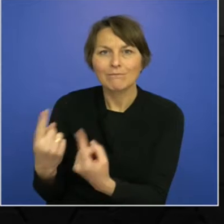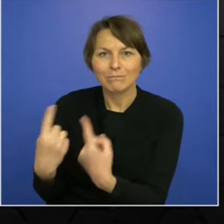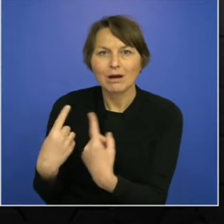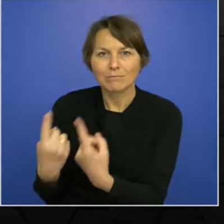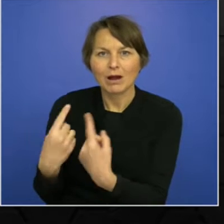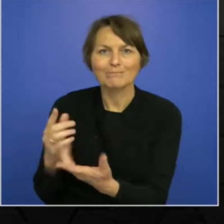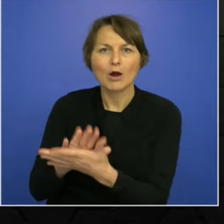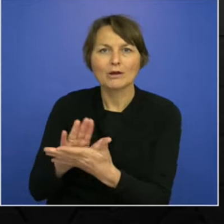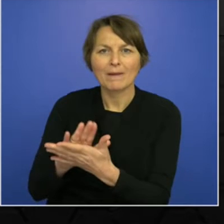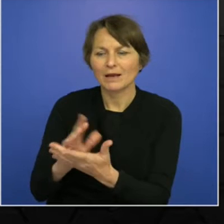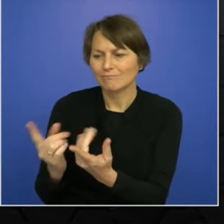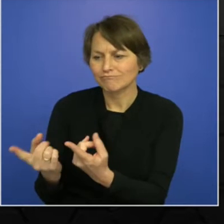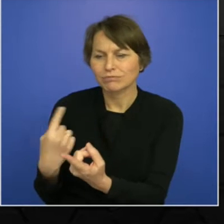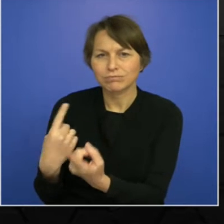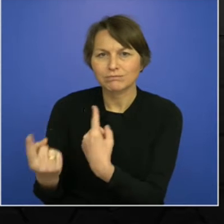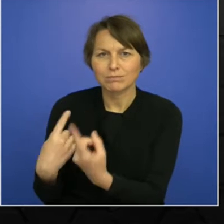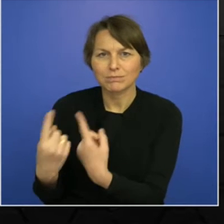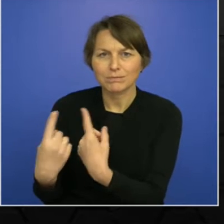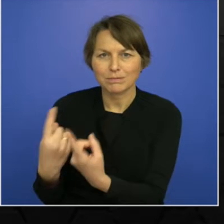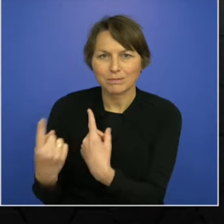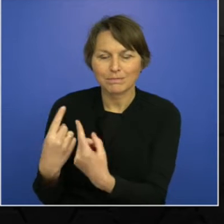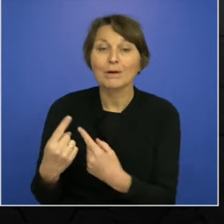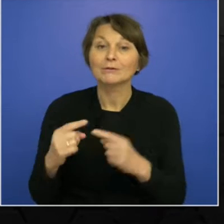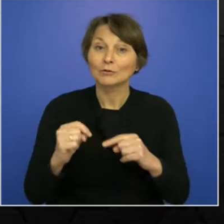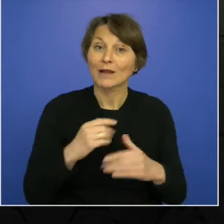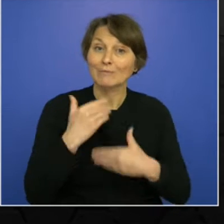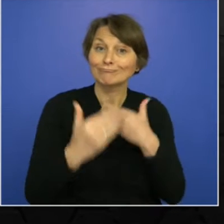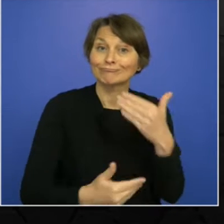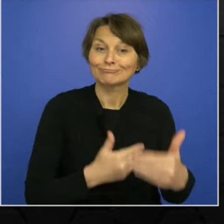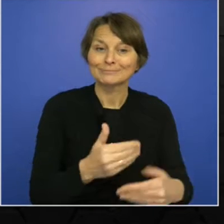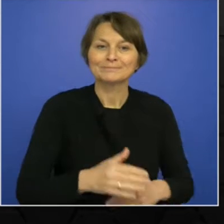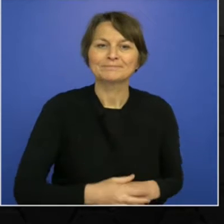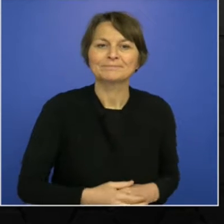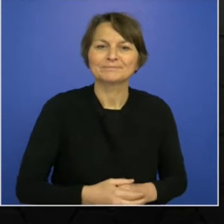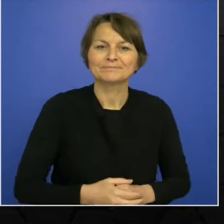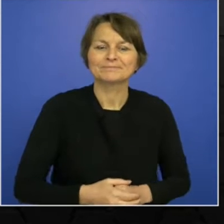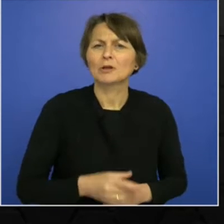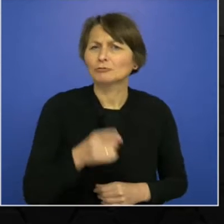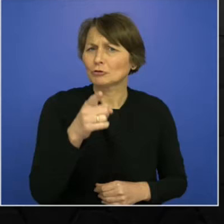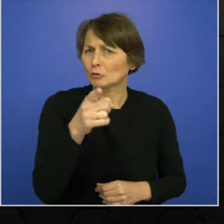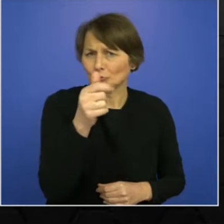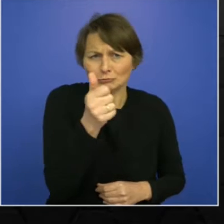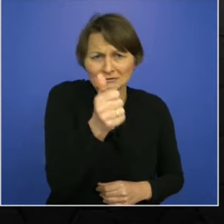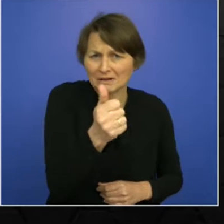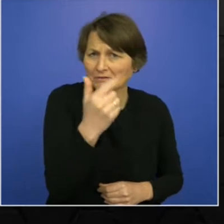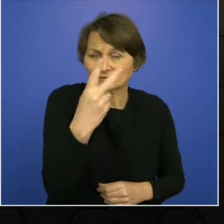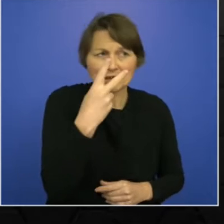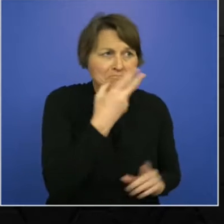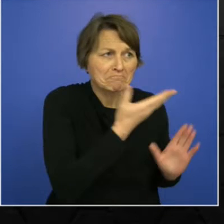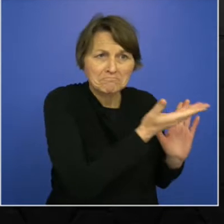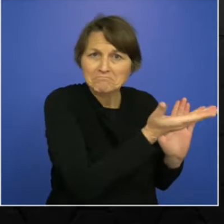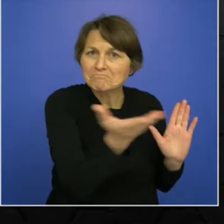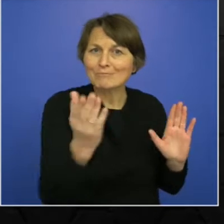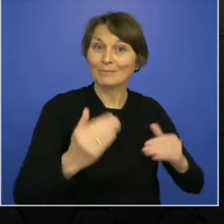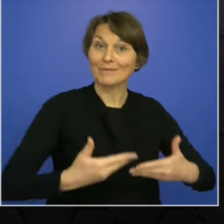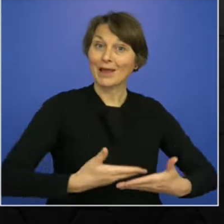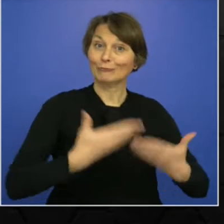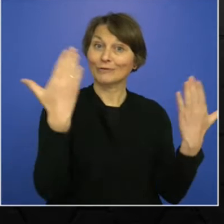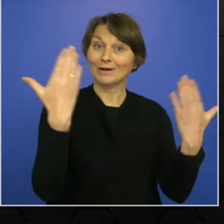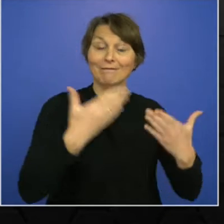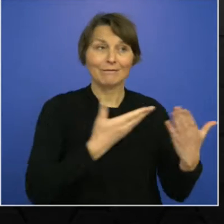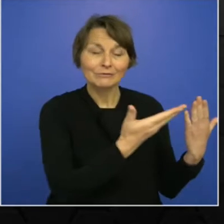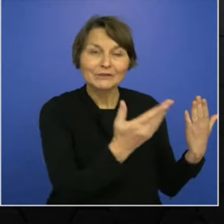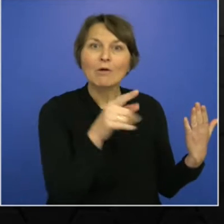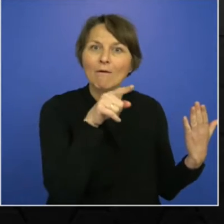to perform their functions. And I'm sure that you have seen bots in your everyday life when you go to some websites. So,